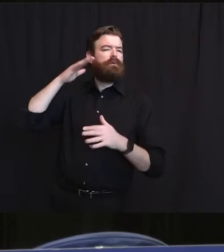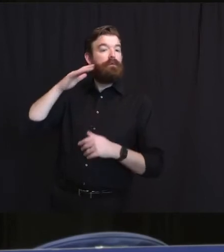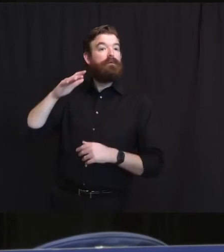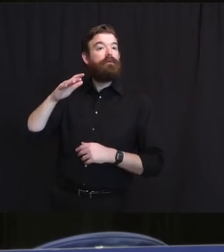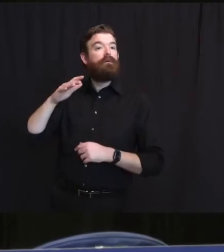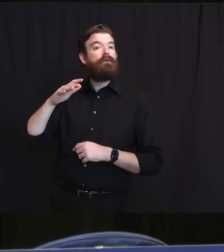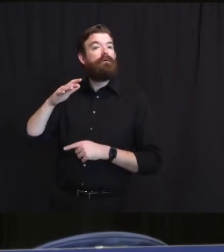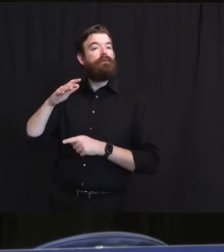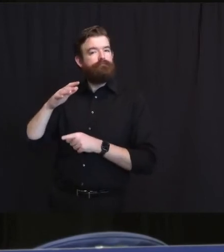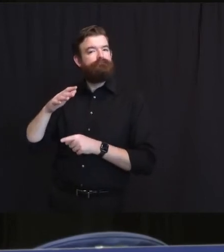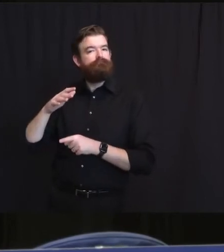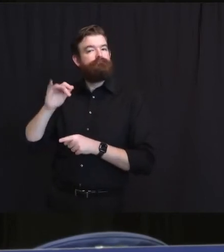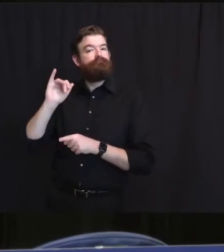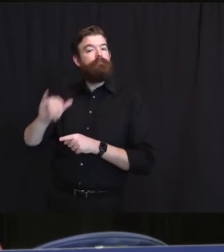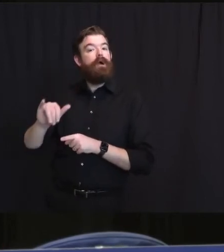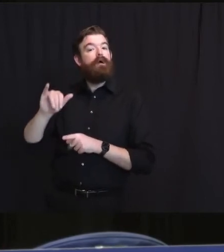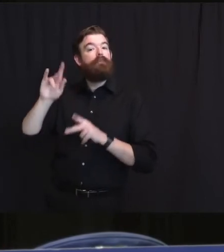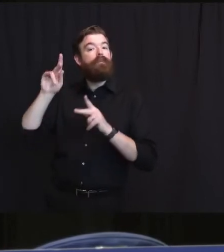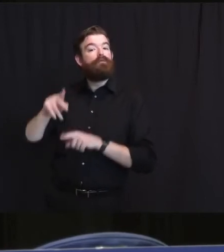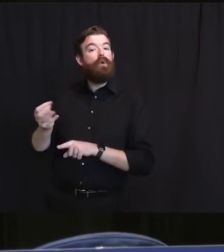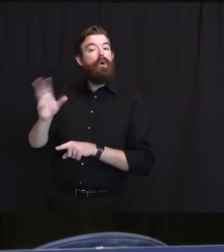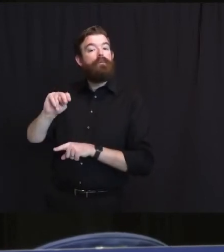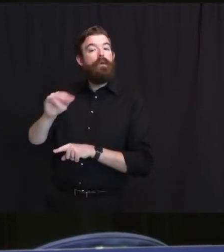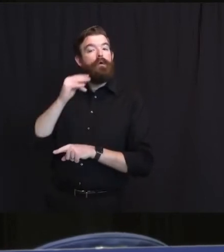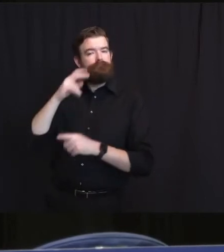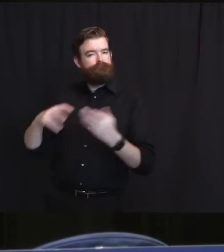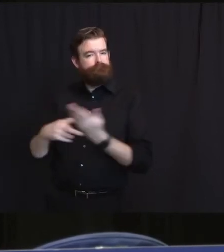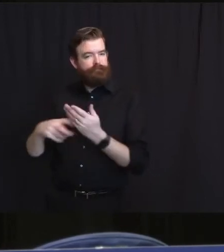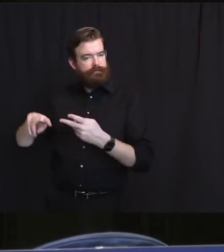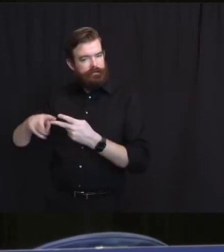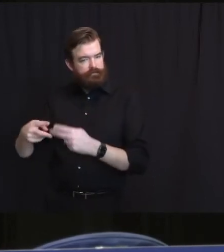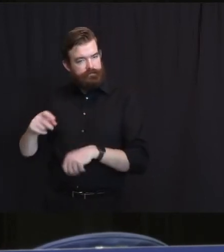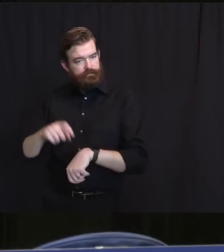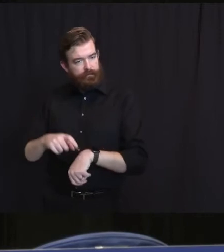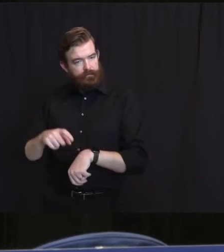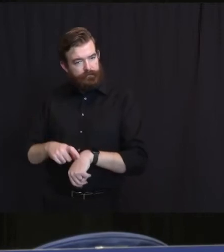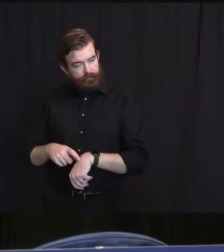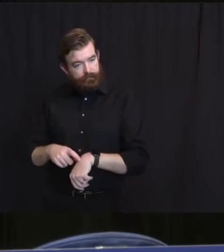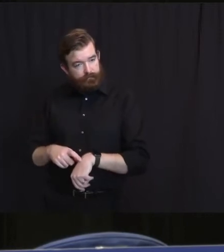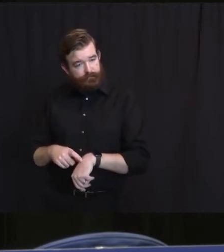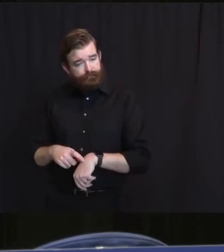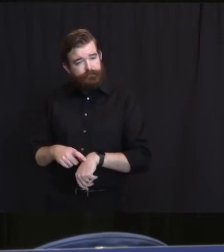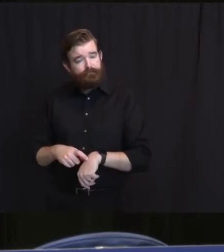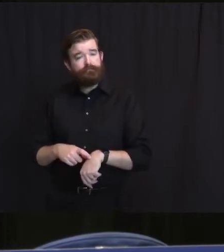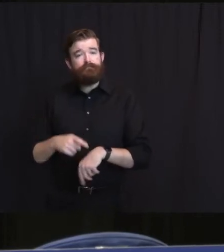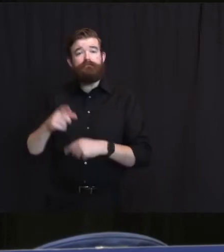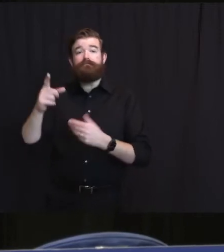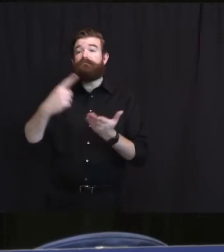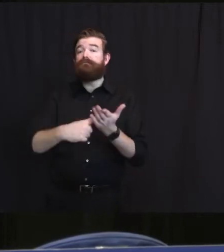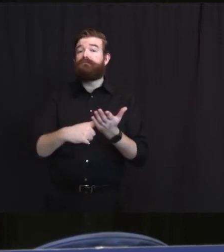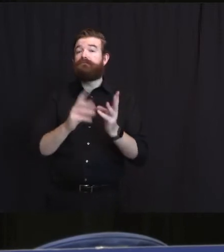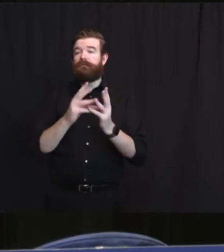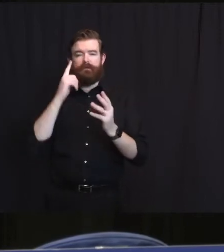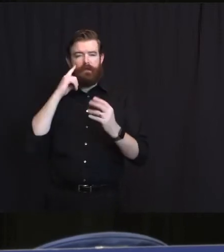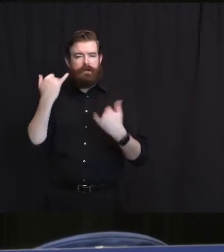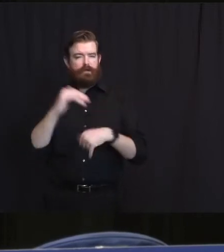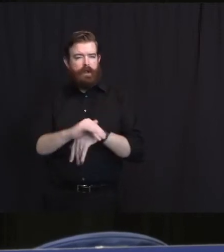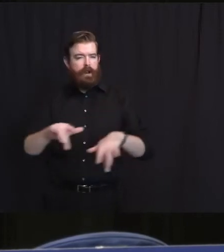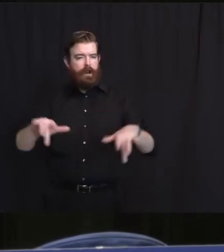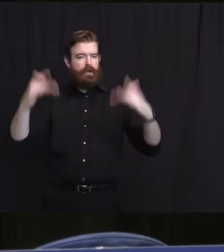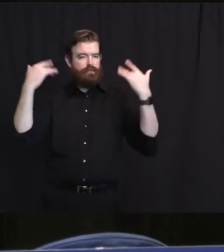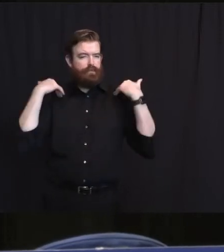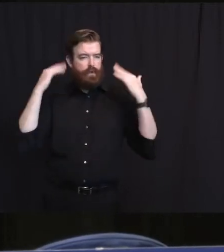violation of the executive order. And with regard to the weather, Governor, yes, I think there might be some light snow actually tonight, Thursday,